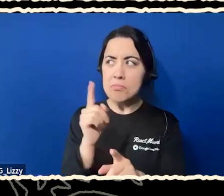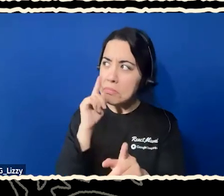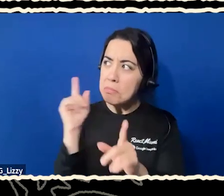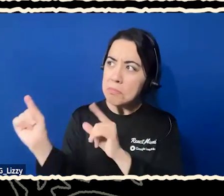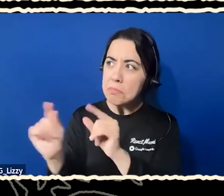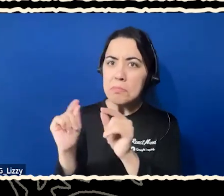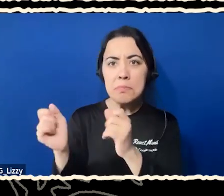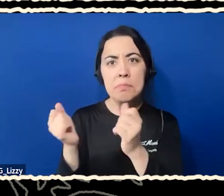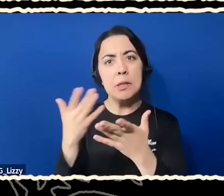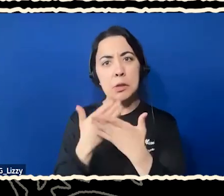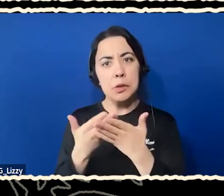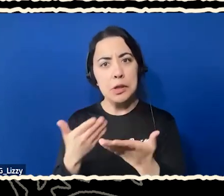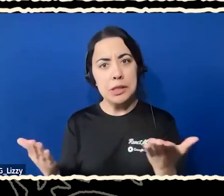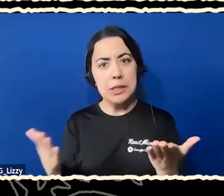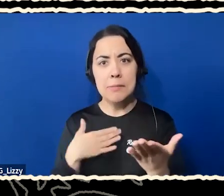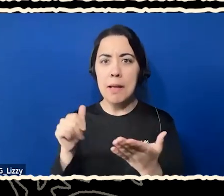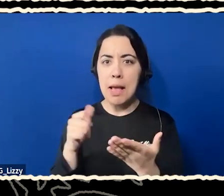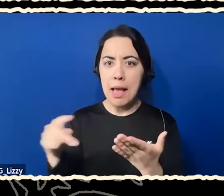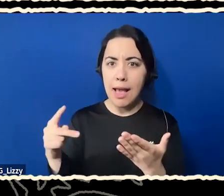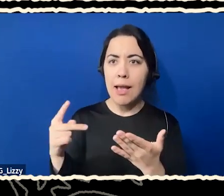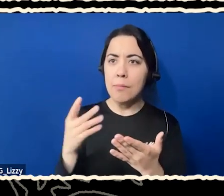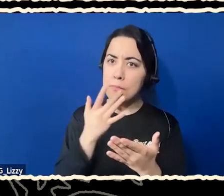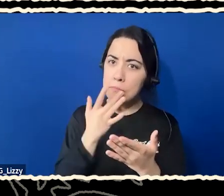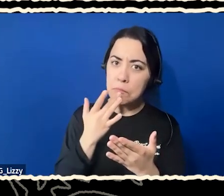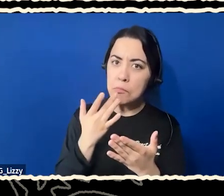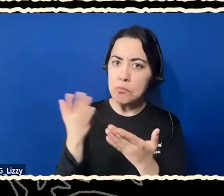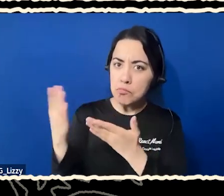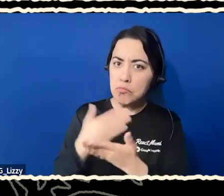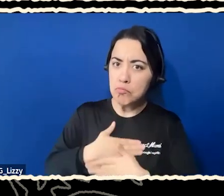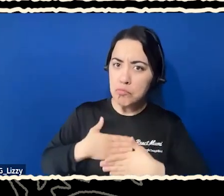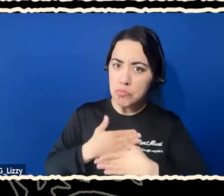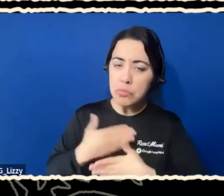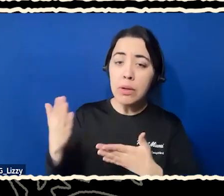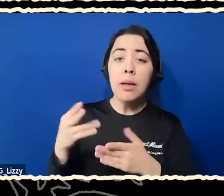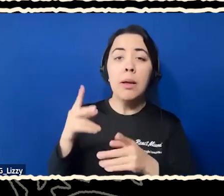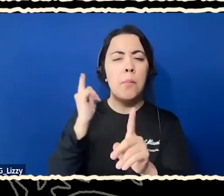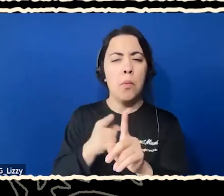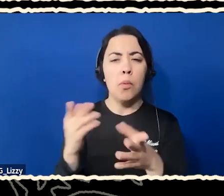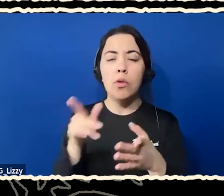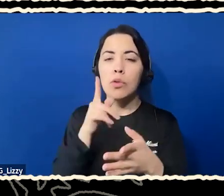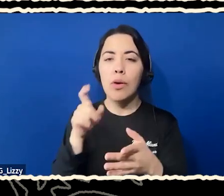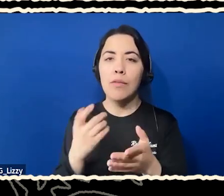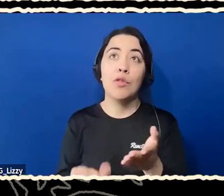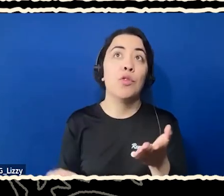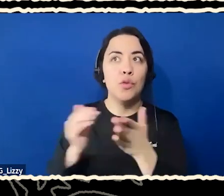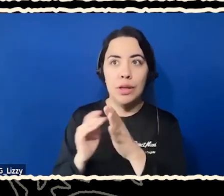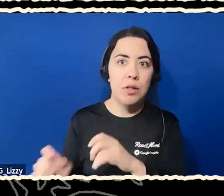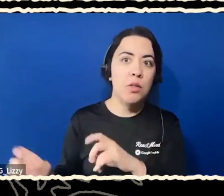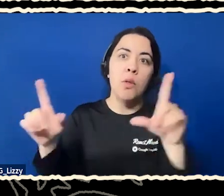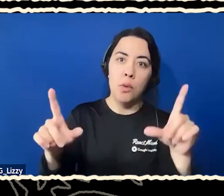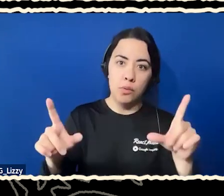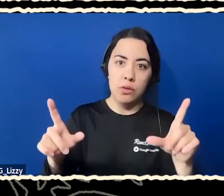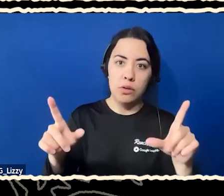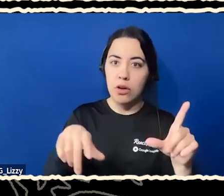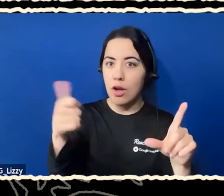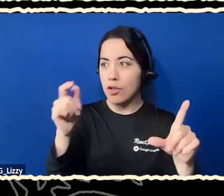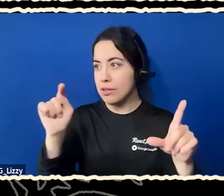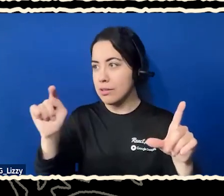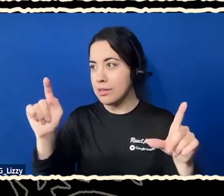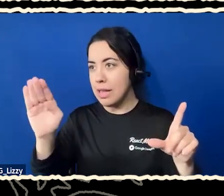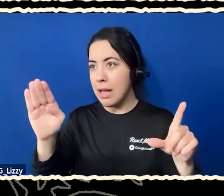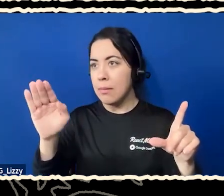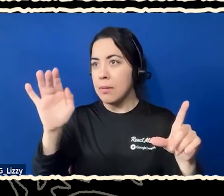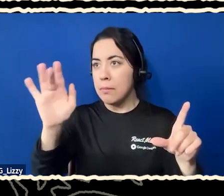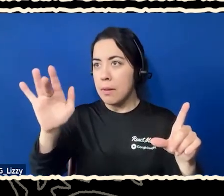it, the users of my application, where this is, you don't have to reload, right, the other tabs just to see the